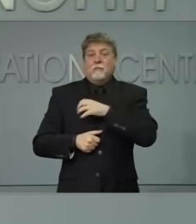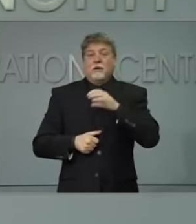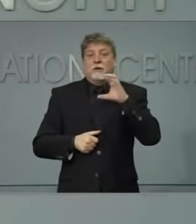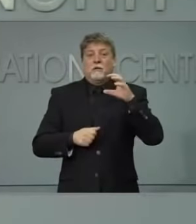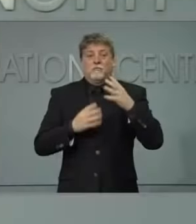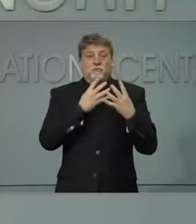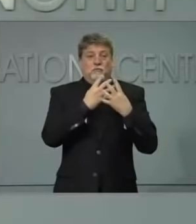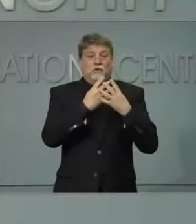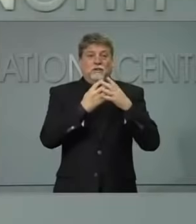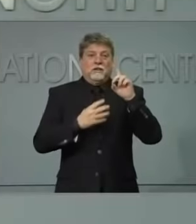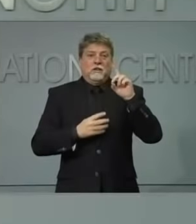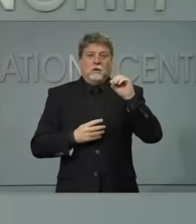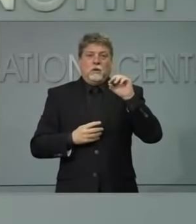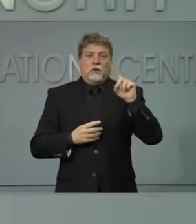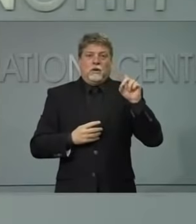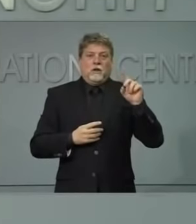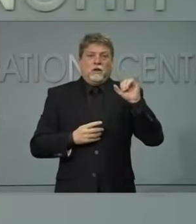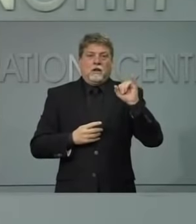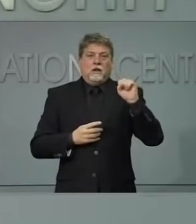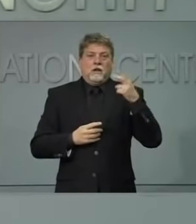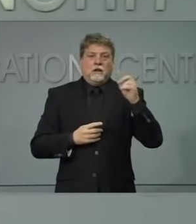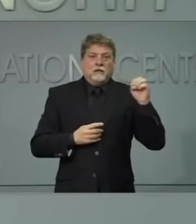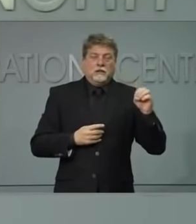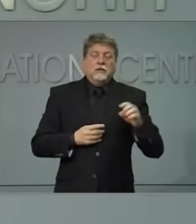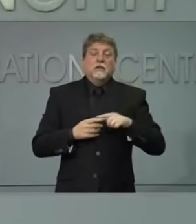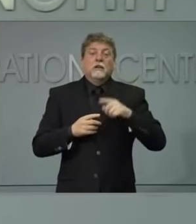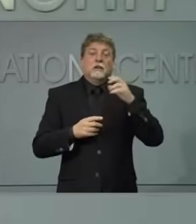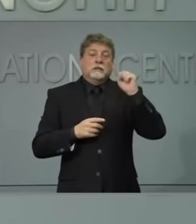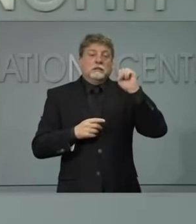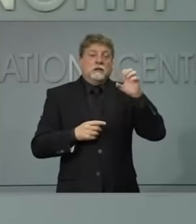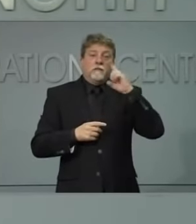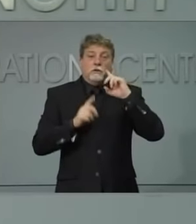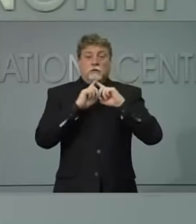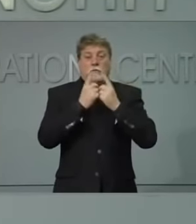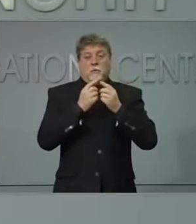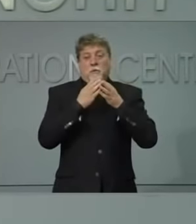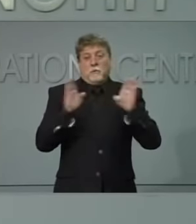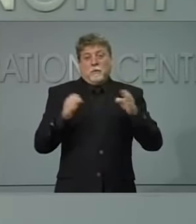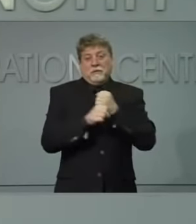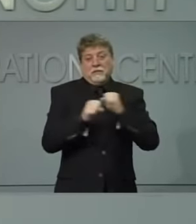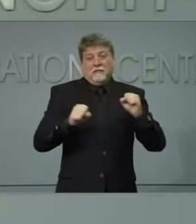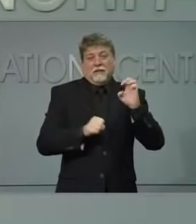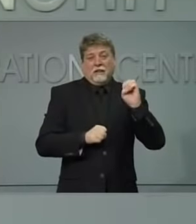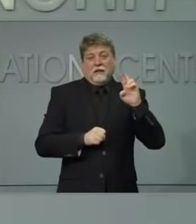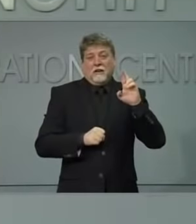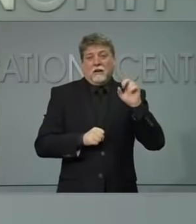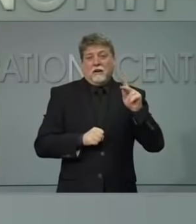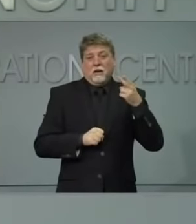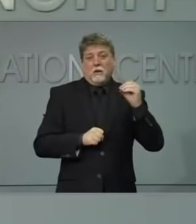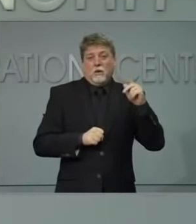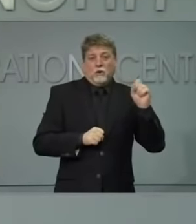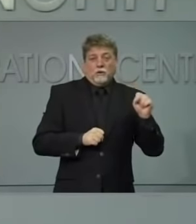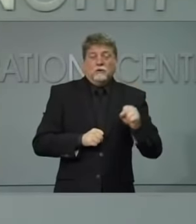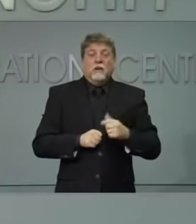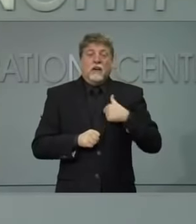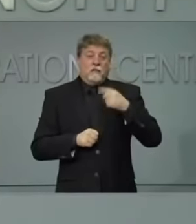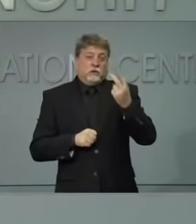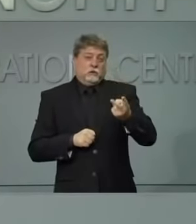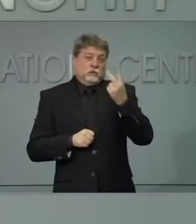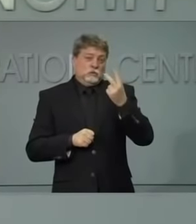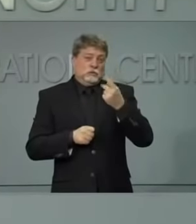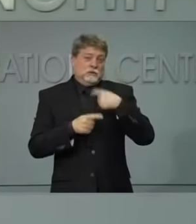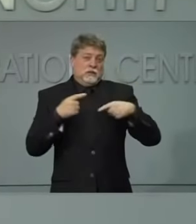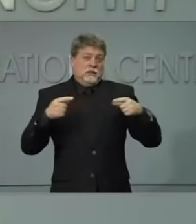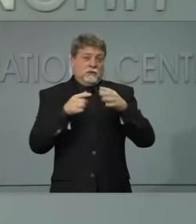and our Secretary of the Department of Public Safety Eric Hooks. Lee Williamson and Brian Tipton are our sign